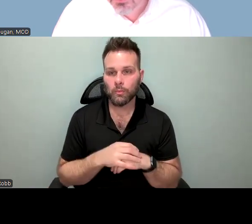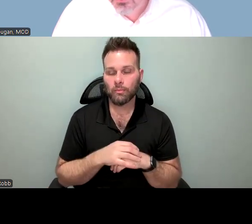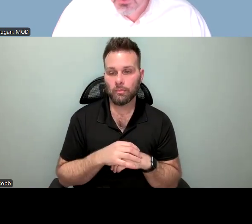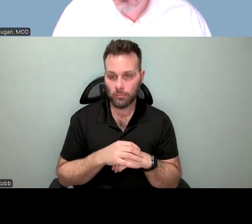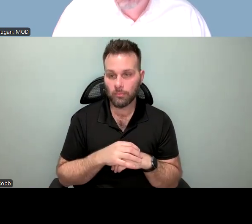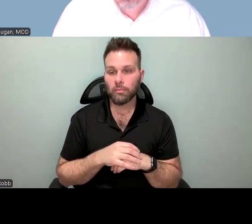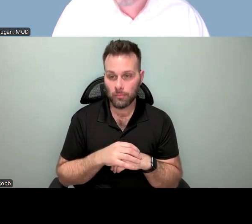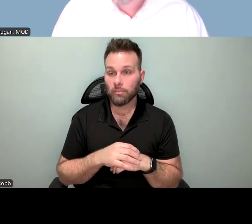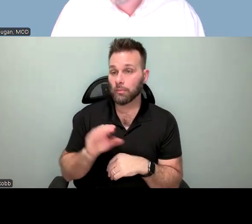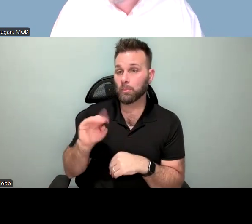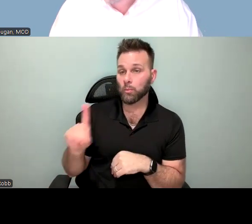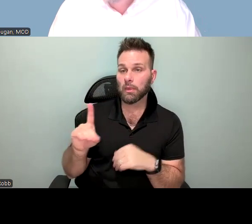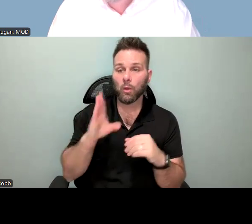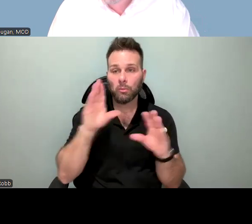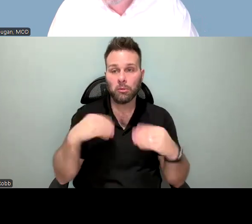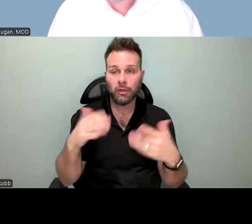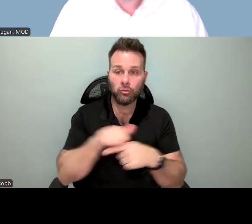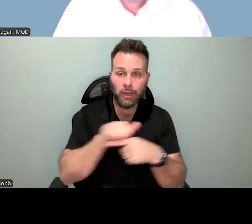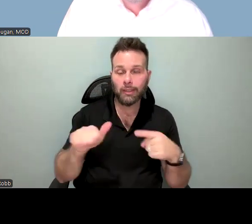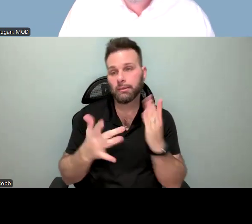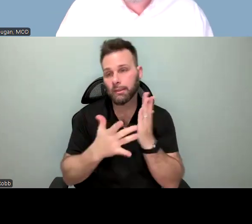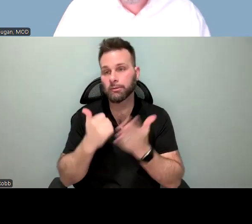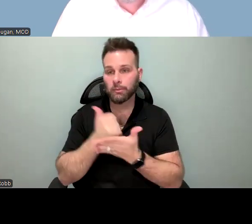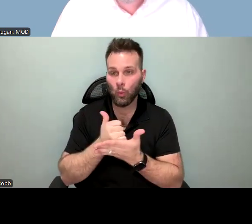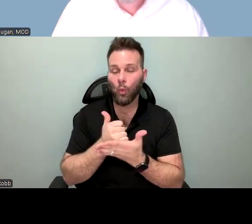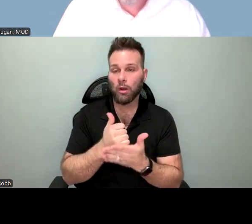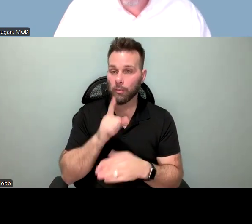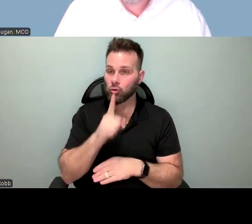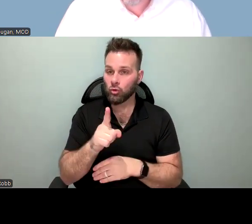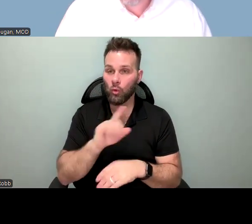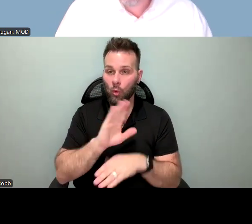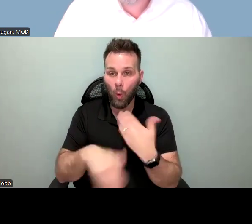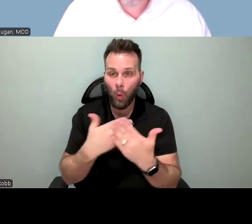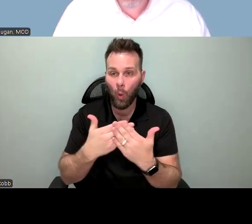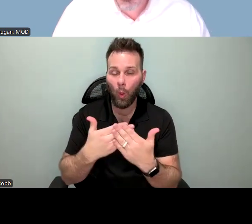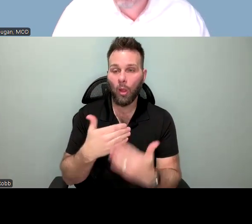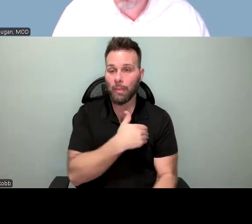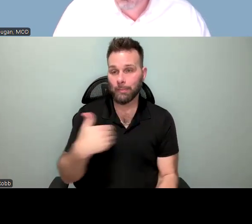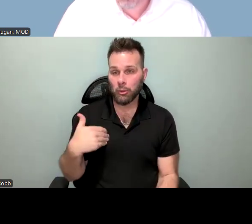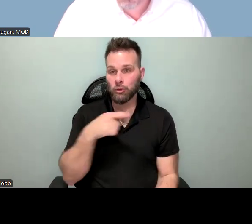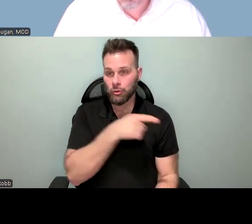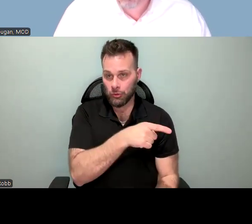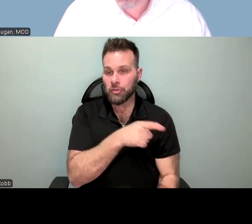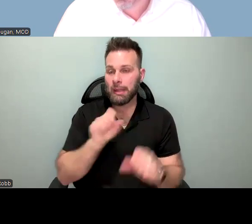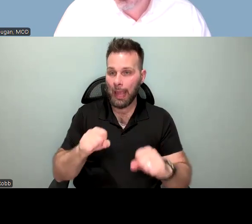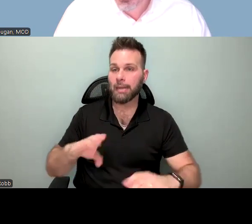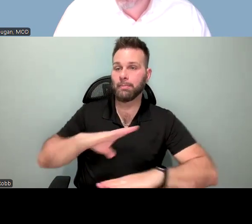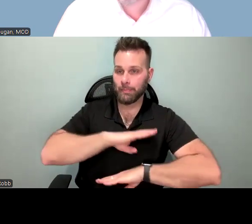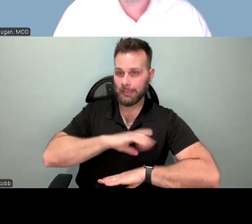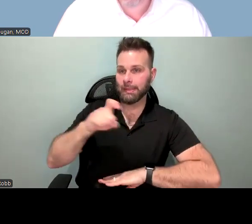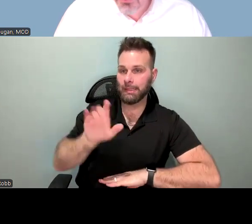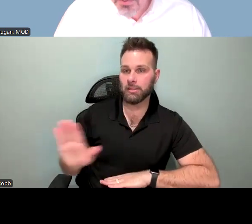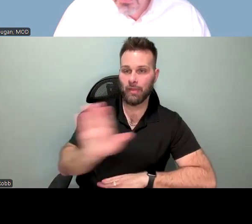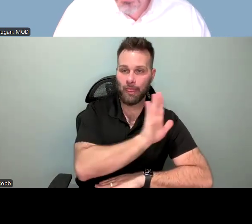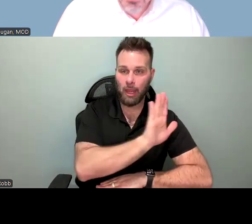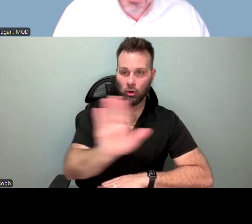MOD also offers training programs and technical assistance to ensure that COD members are fully equipped to meet the needs of their communities, whether it's